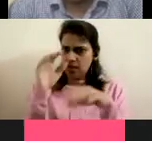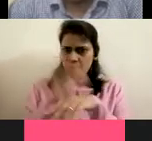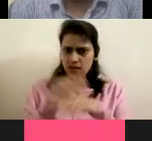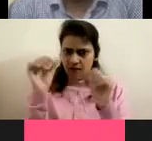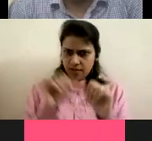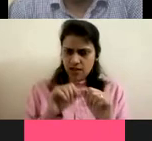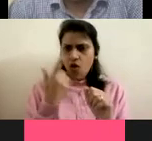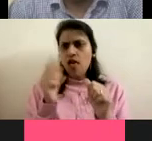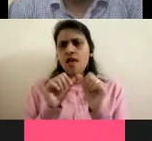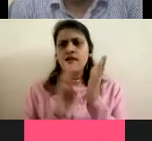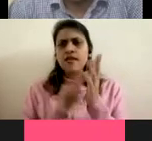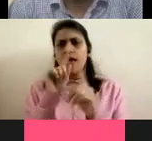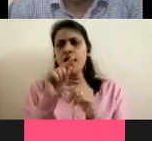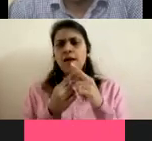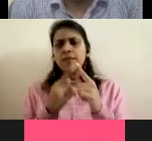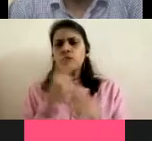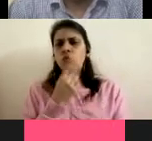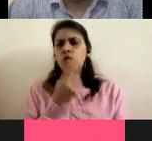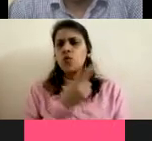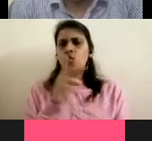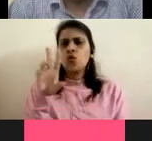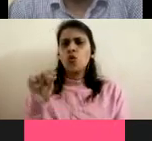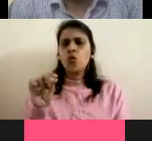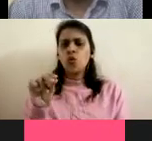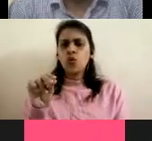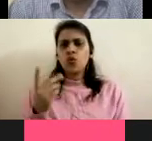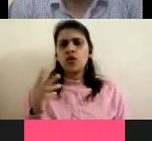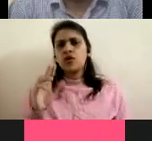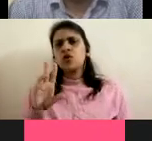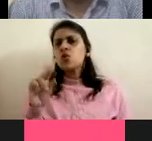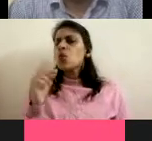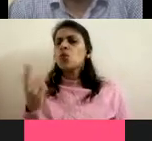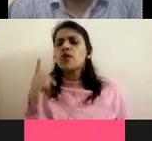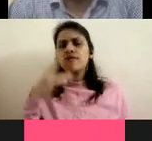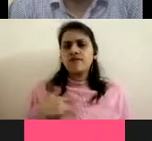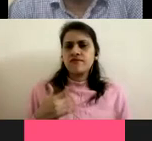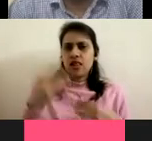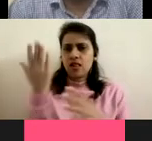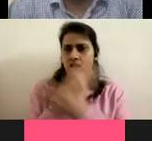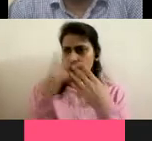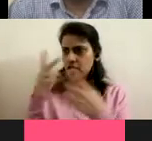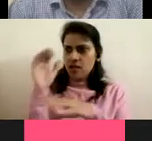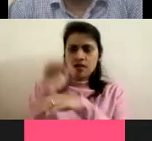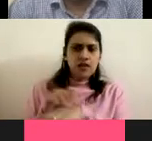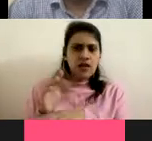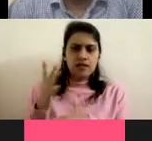explain? Anyone, can you unmute and explain? Why do you say no? In what cases in physical disability you cannot say?